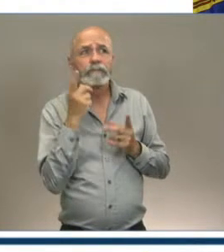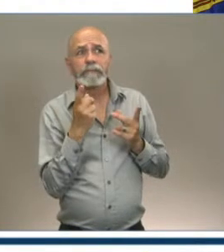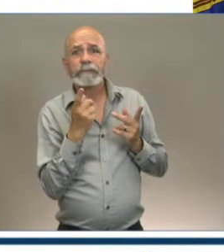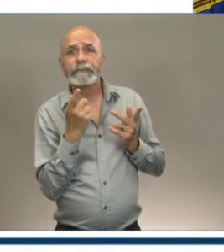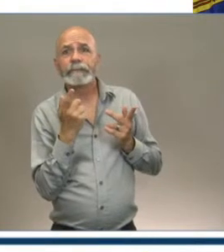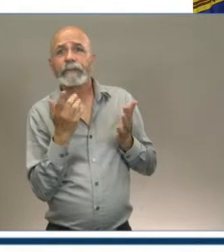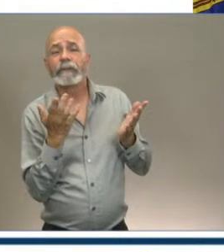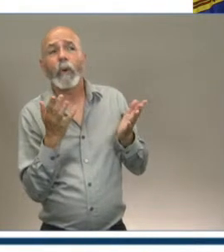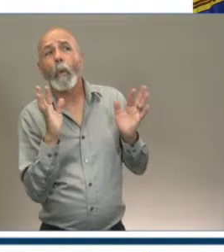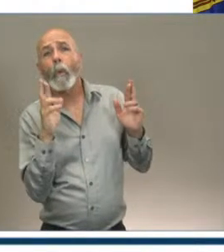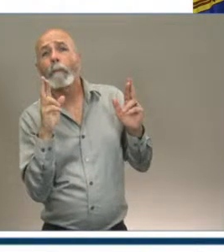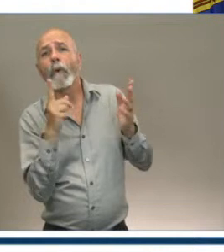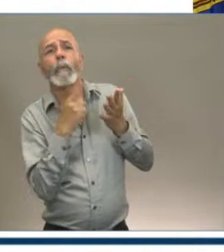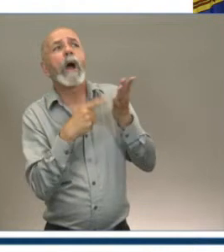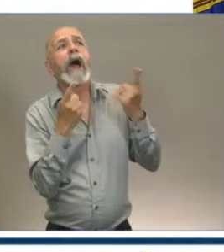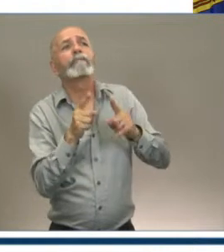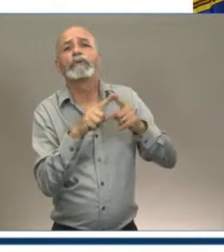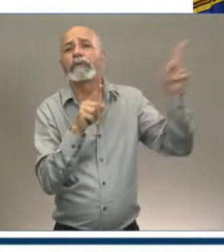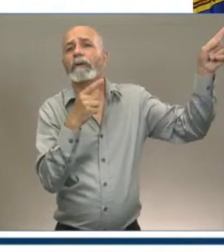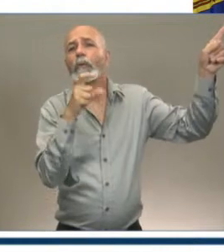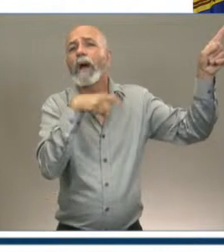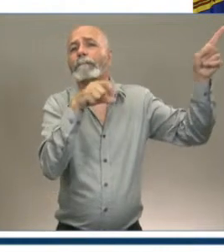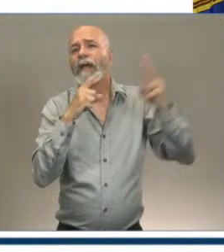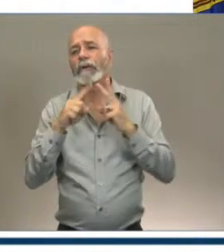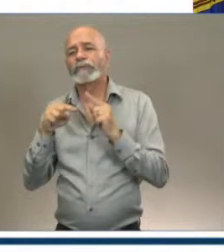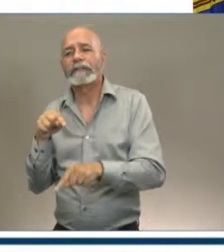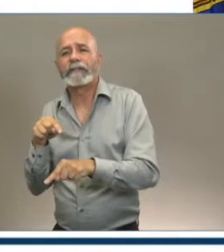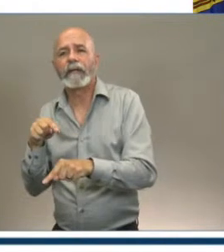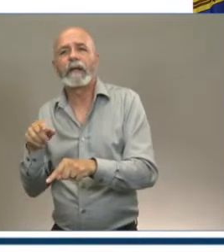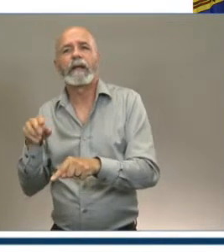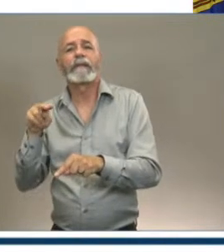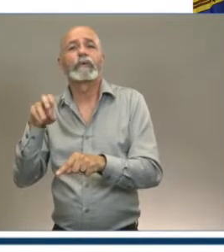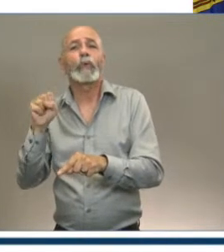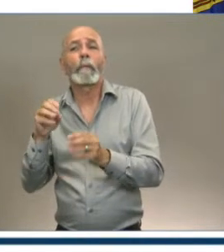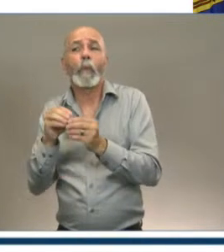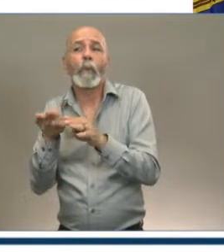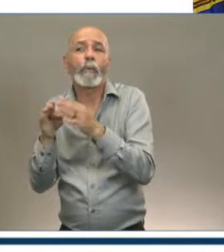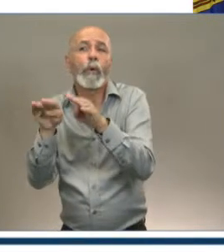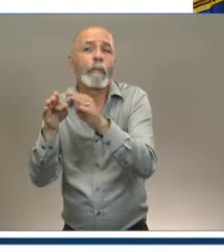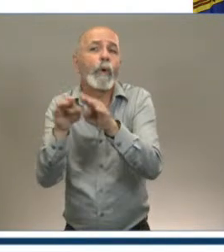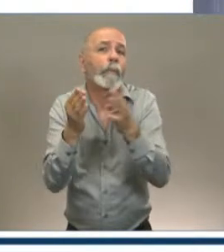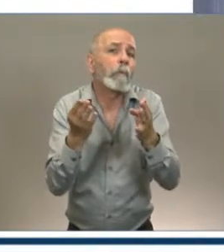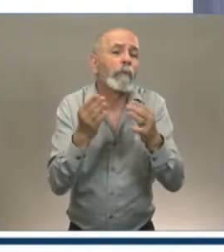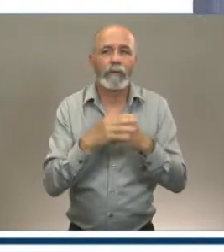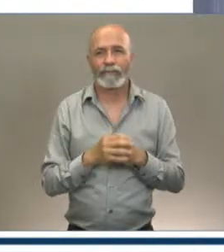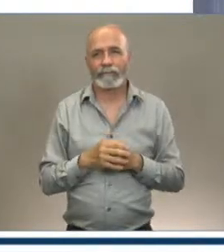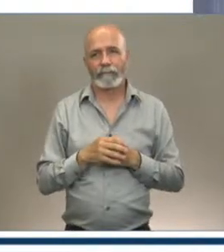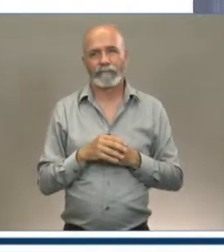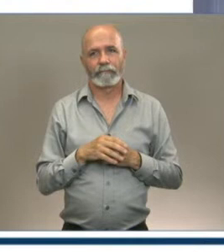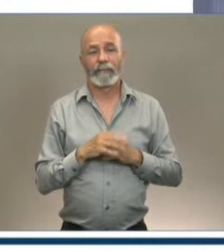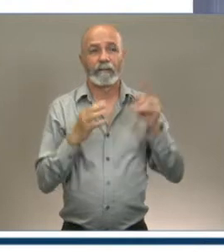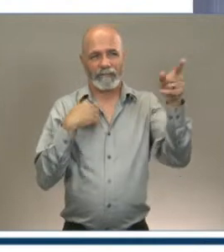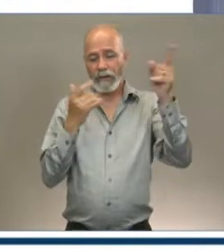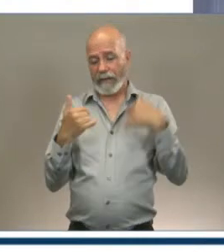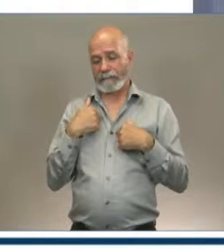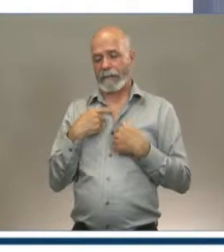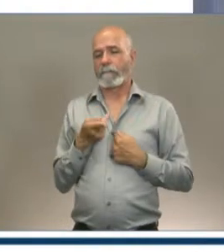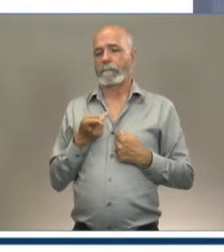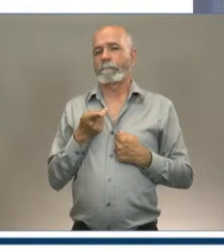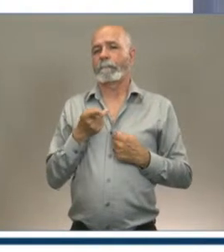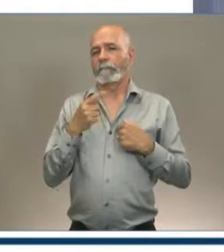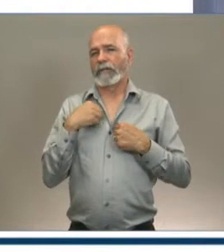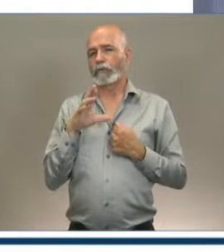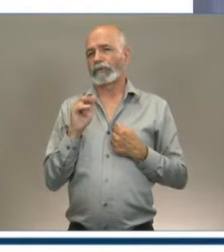forward with the easing or possible easing of our restrictions here? Maybe I'll start, and then Dr. Strang can offer more. We've been talking